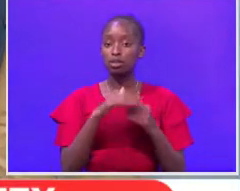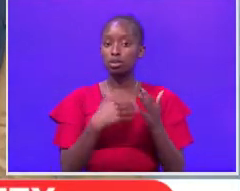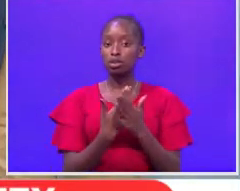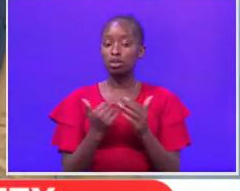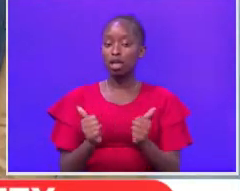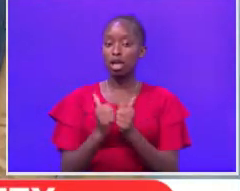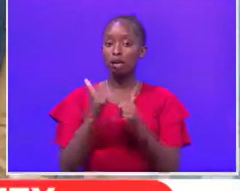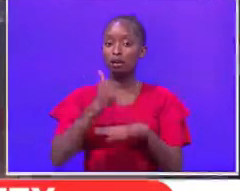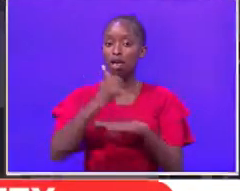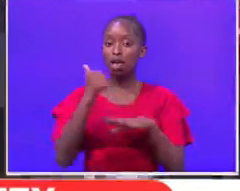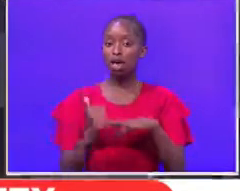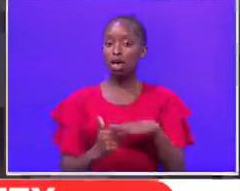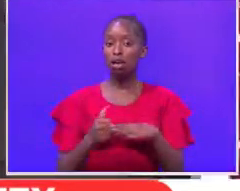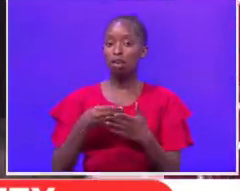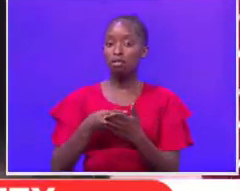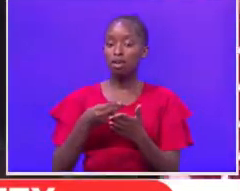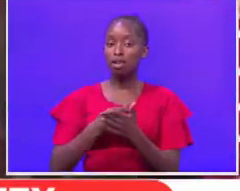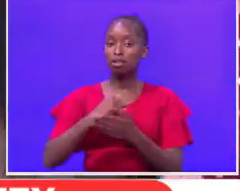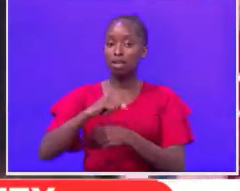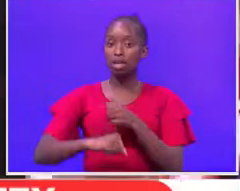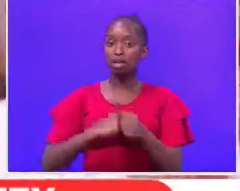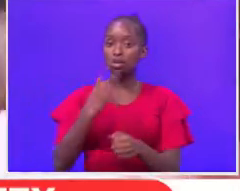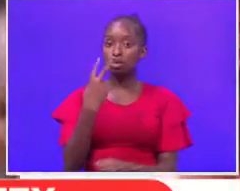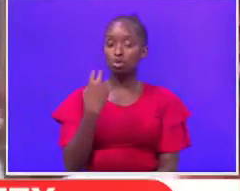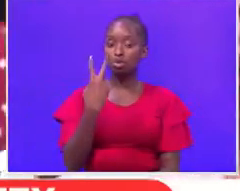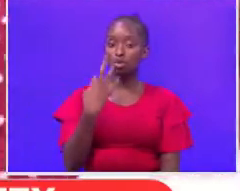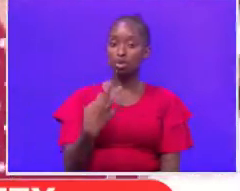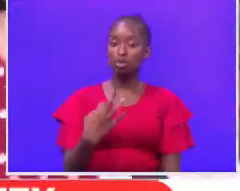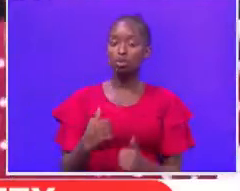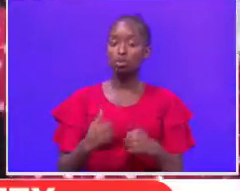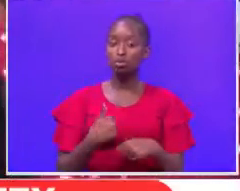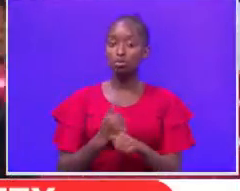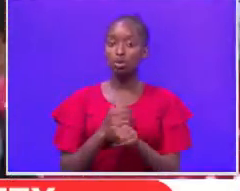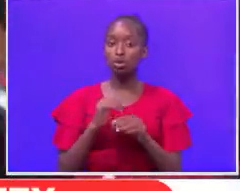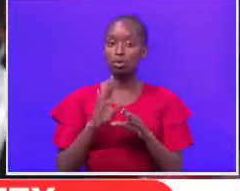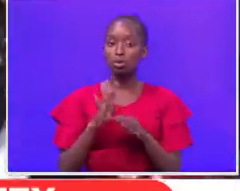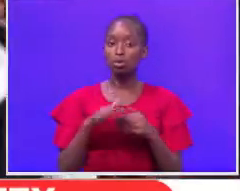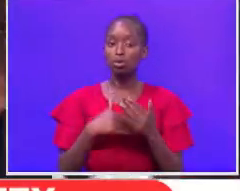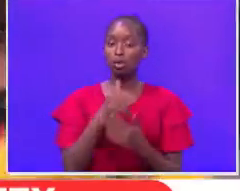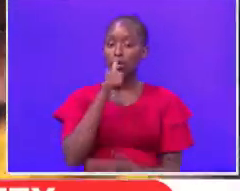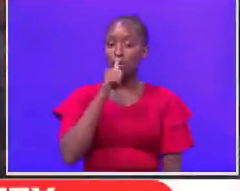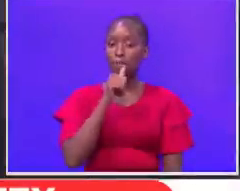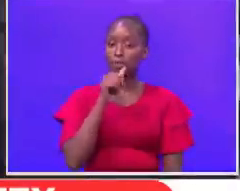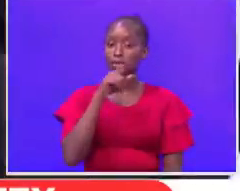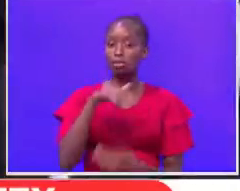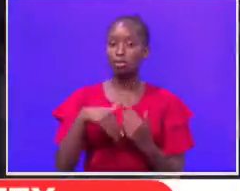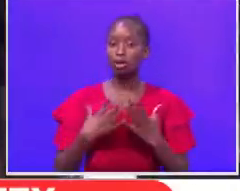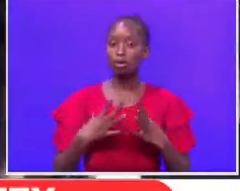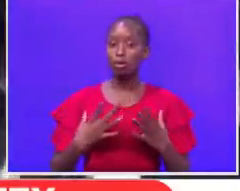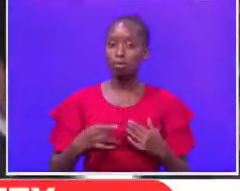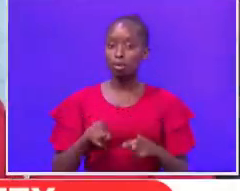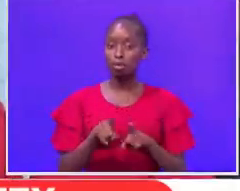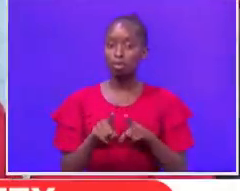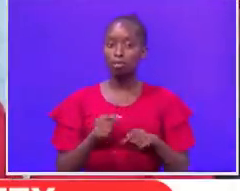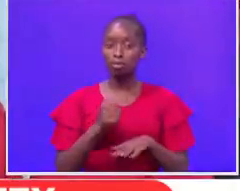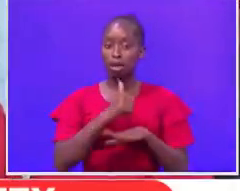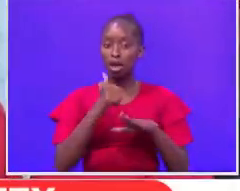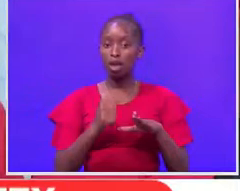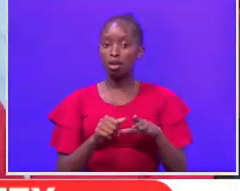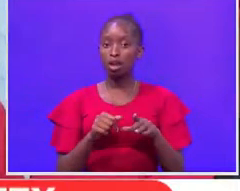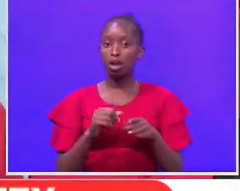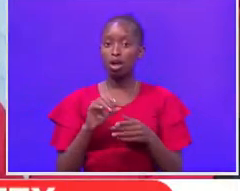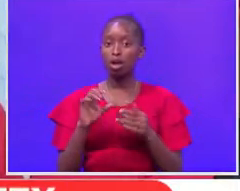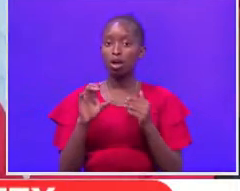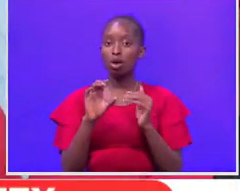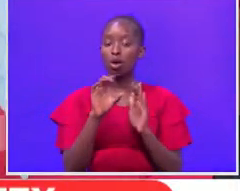the Finance Act of 2023, poses a great danger to privacy, more so of patients, despite the guarantee of the same under the Constitution. KRA